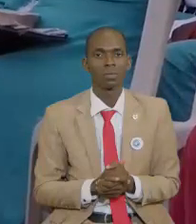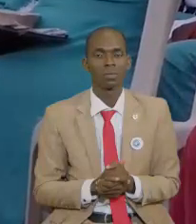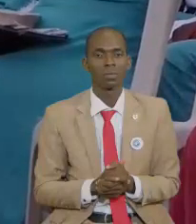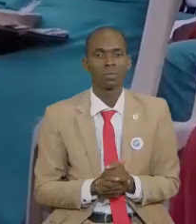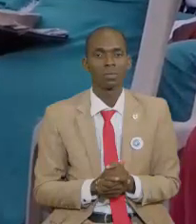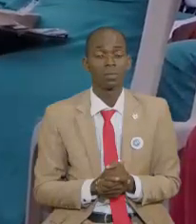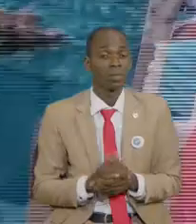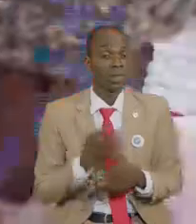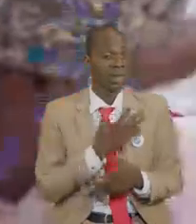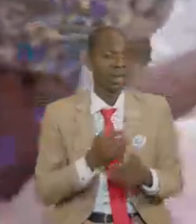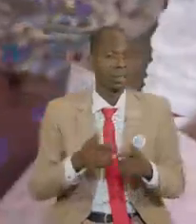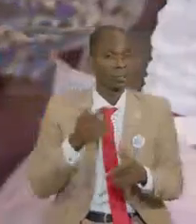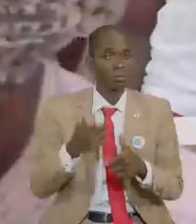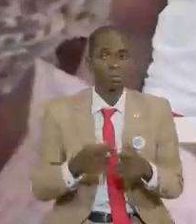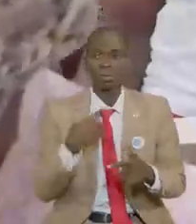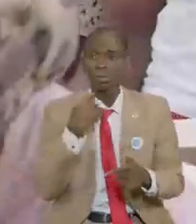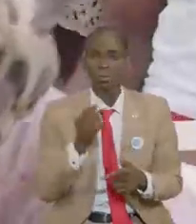And then he tells us in